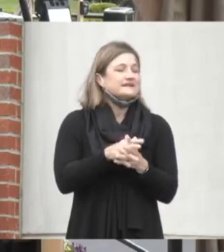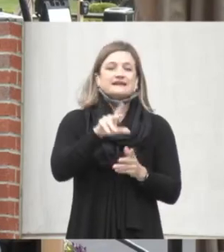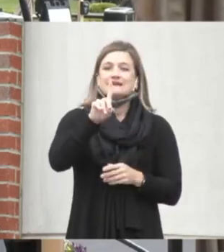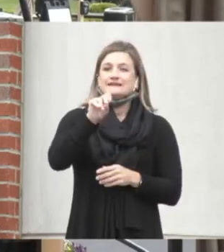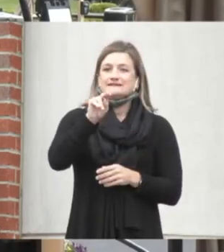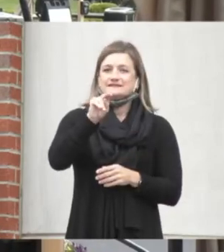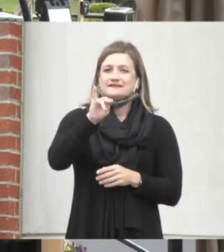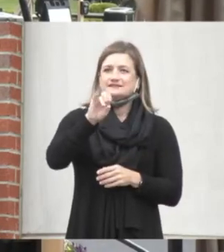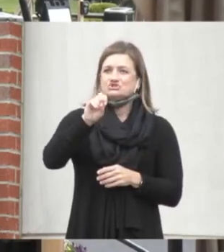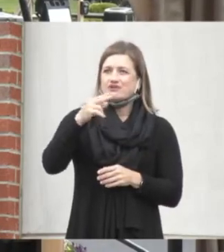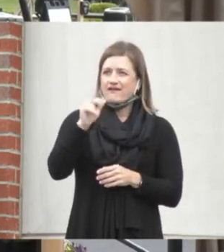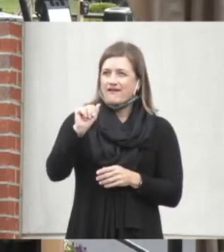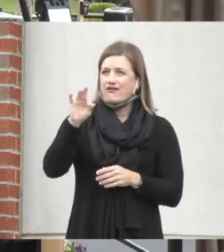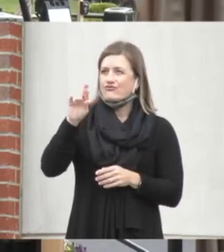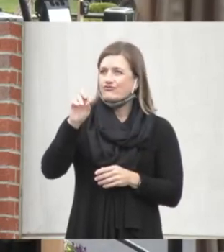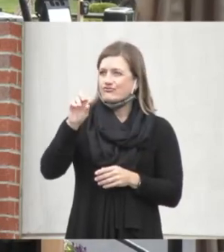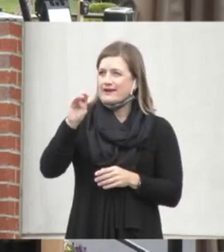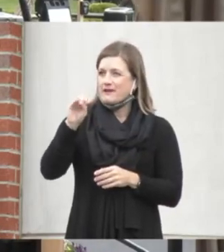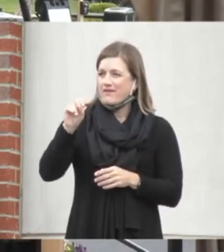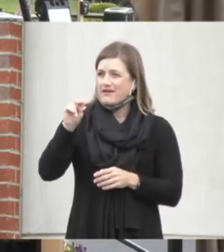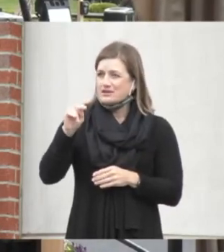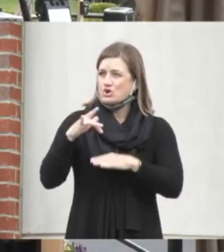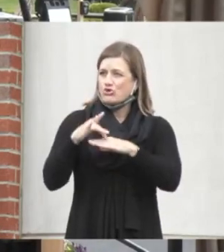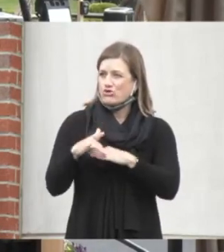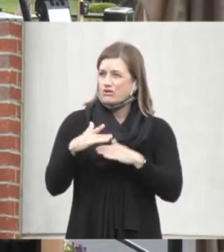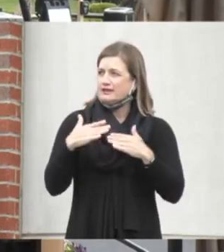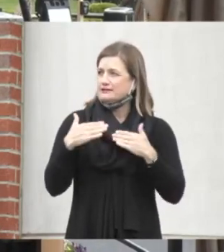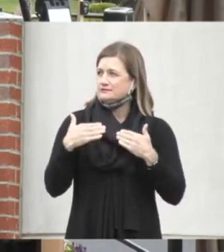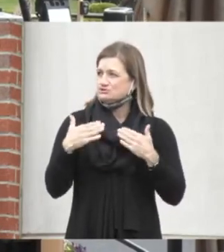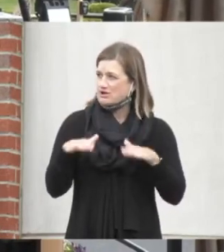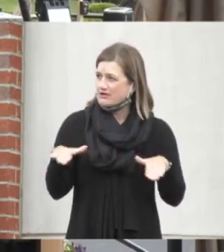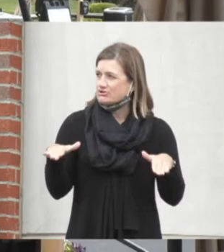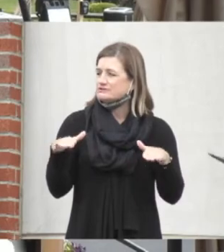Denisha Freeman, early childhood education.